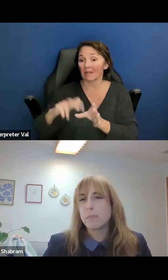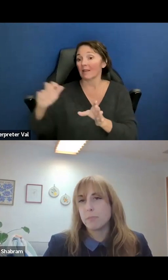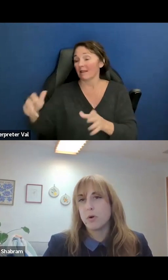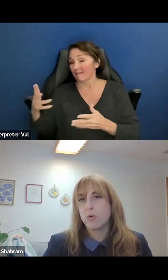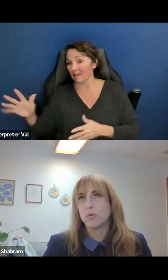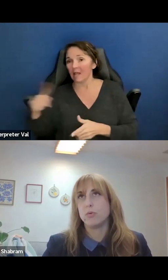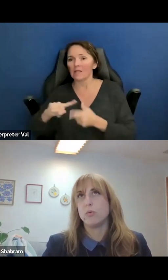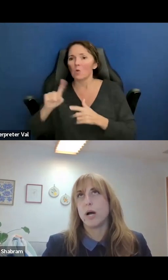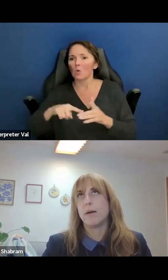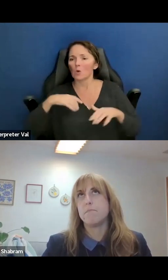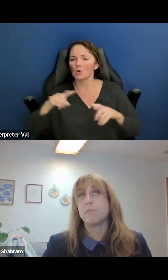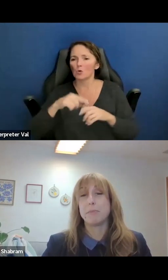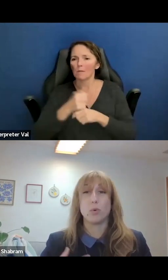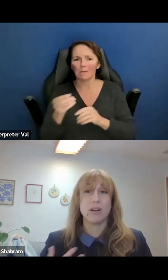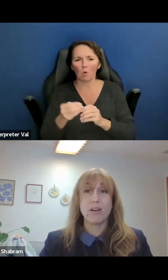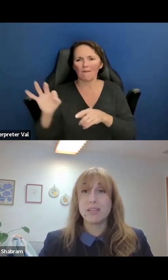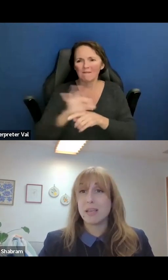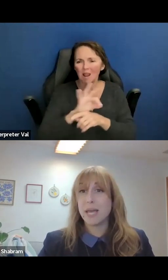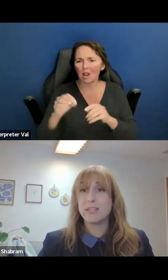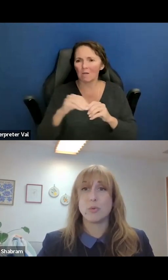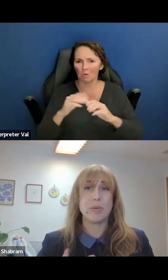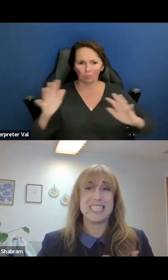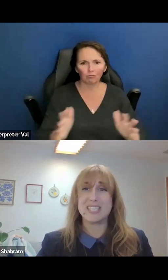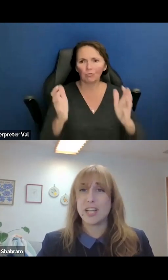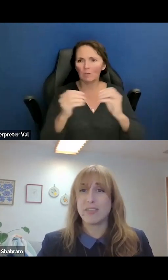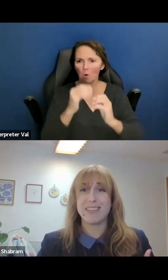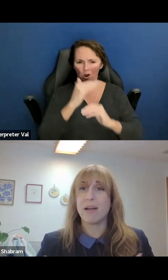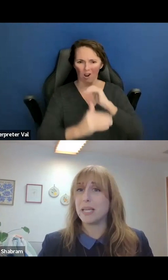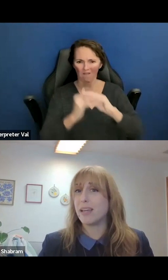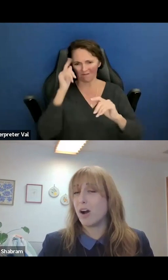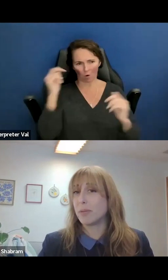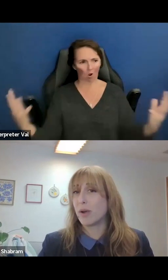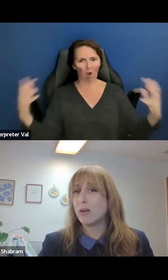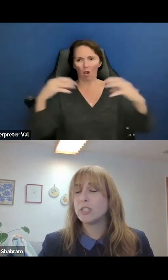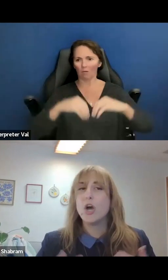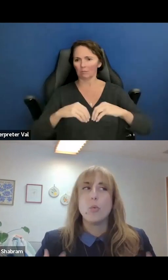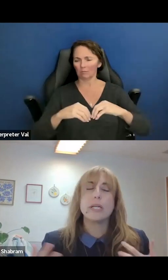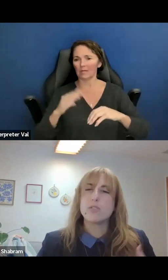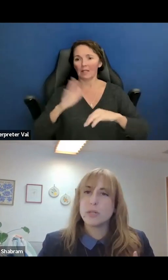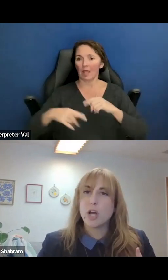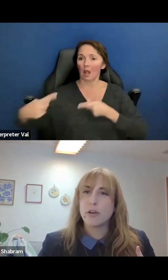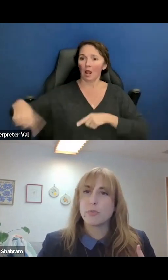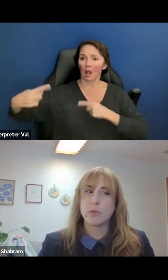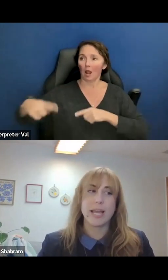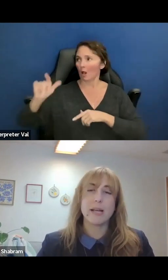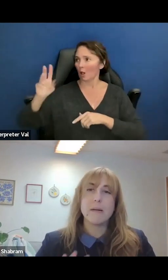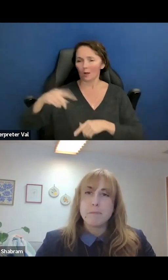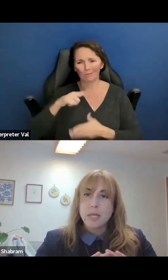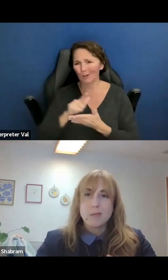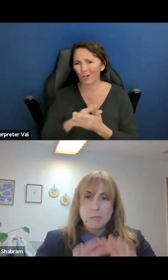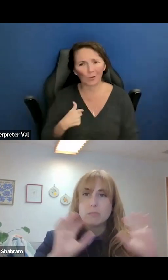when there were people who maybe weren't on the same page, or when we didn't share that like immediate common ground, we could sort of talk through